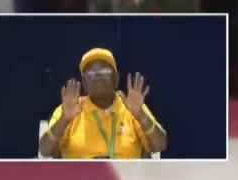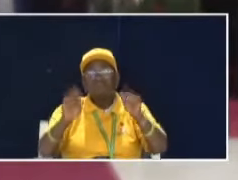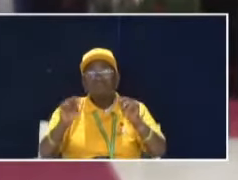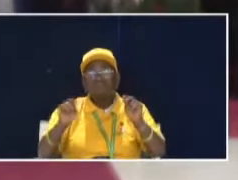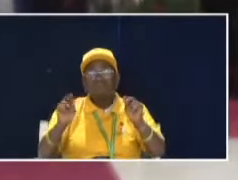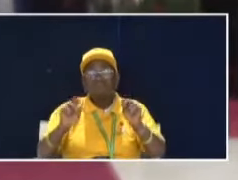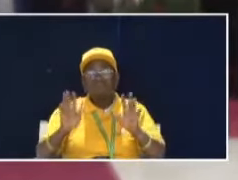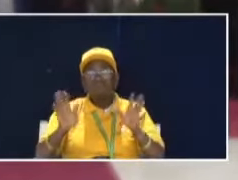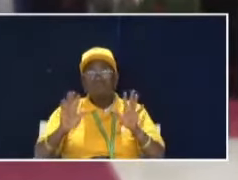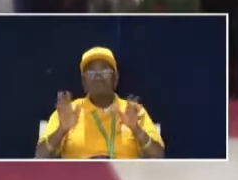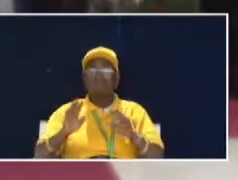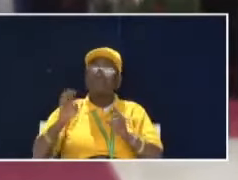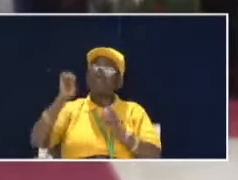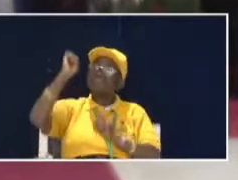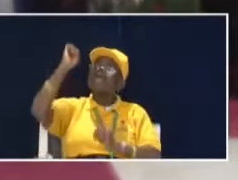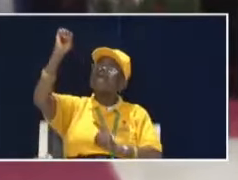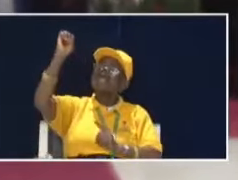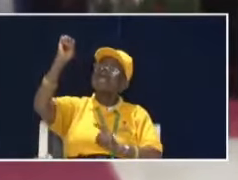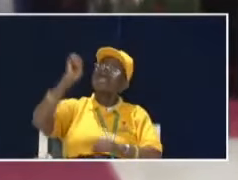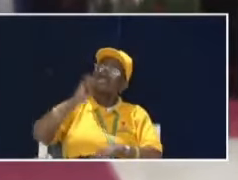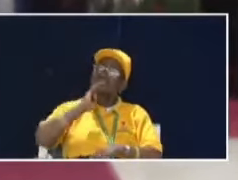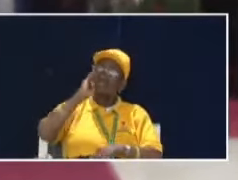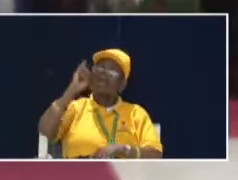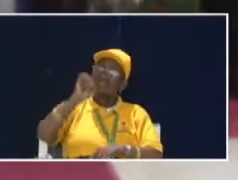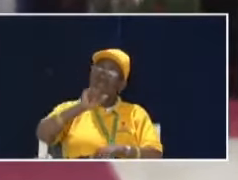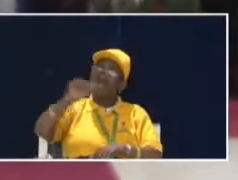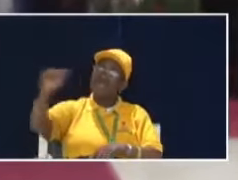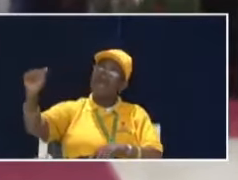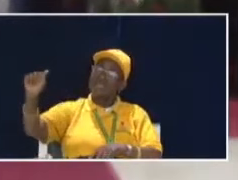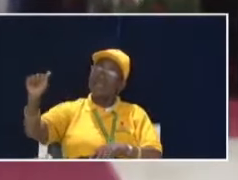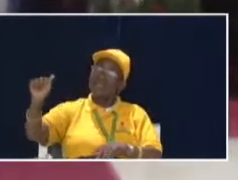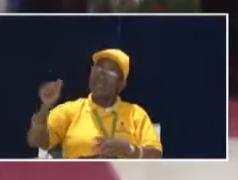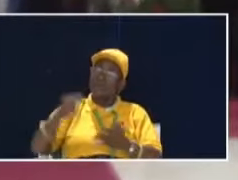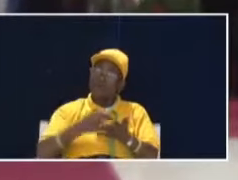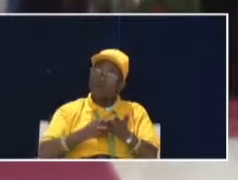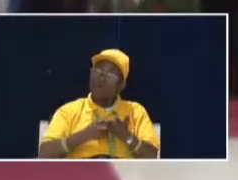He is a holy God.